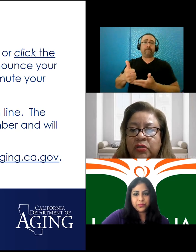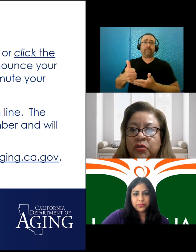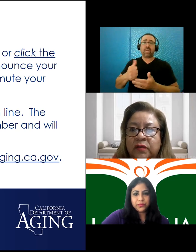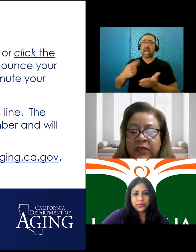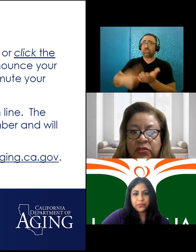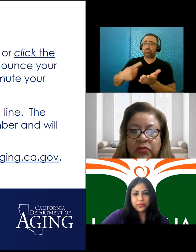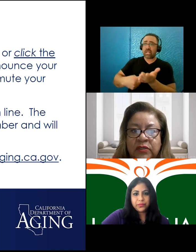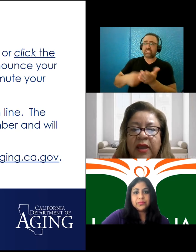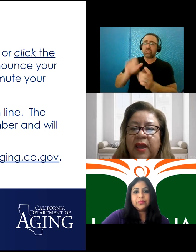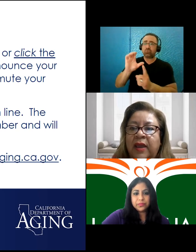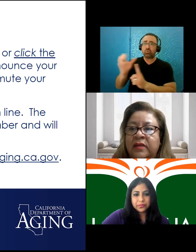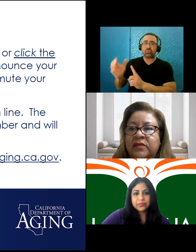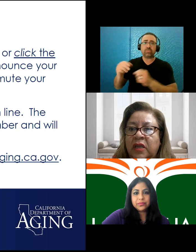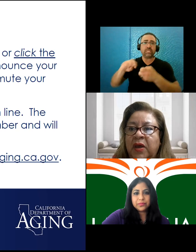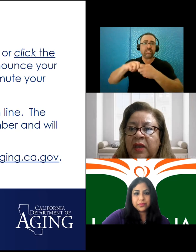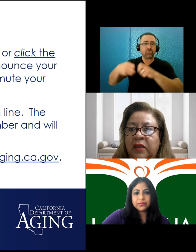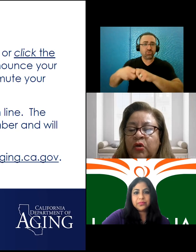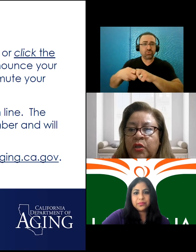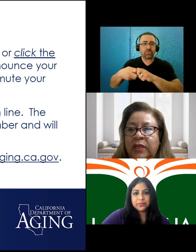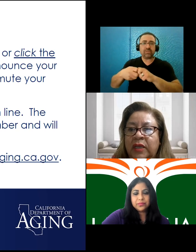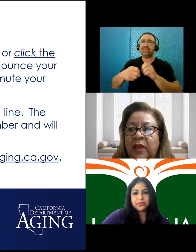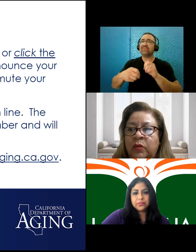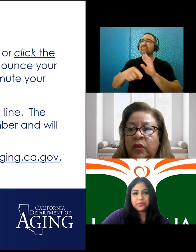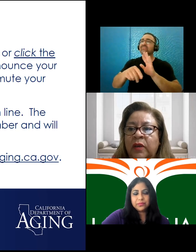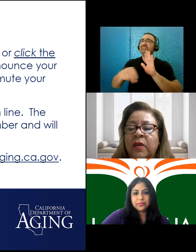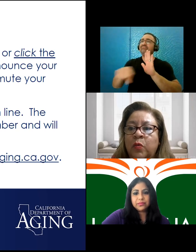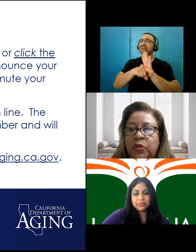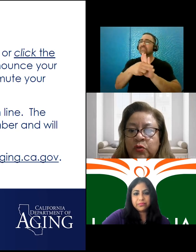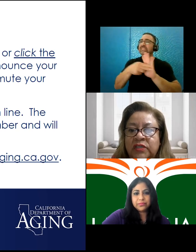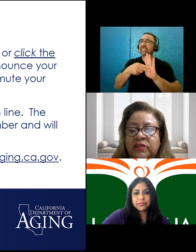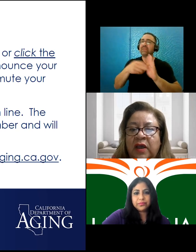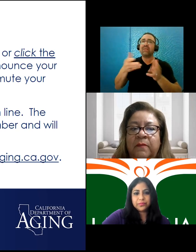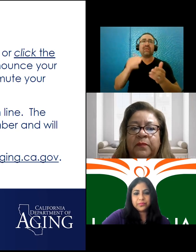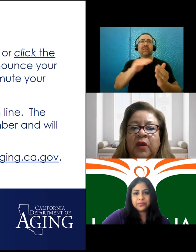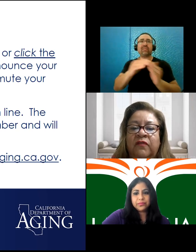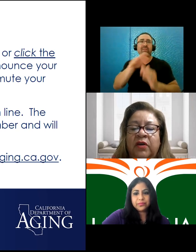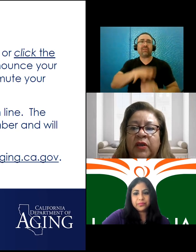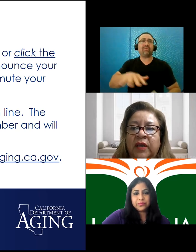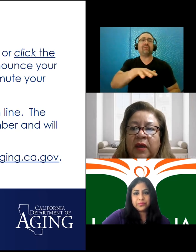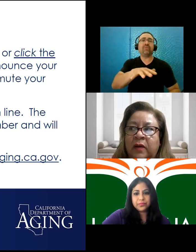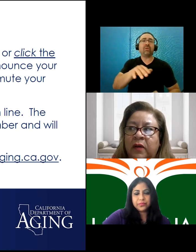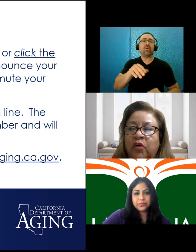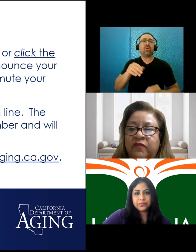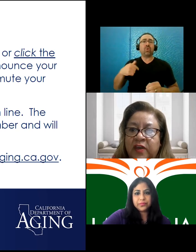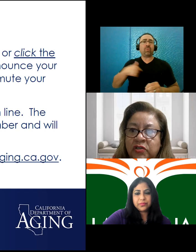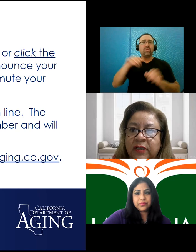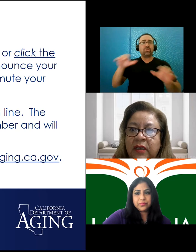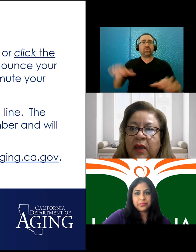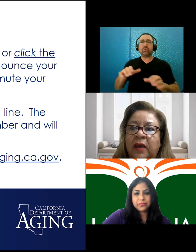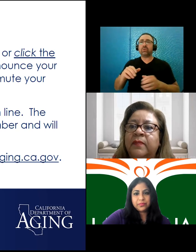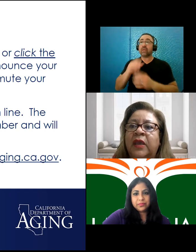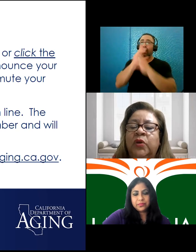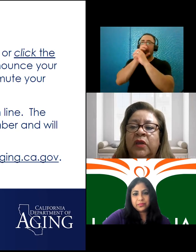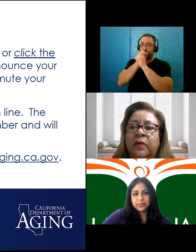these cultural issues and a stigma in the community. And we do this very